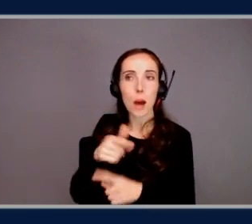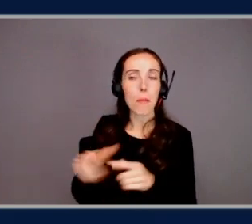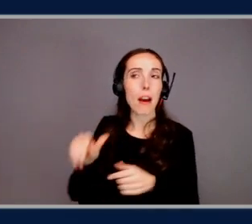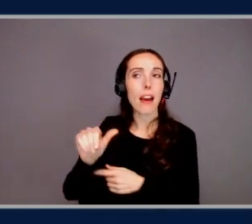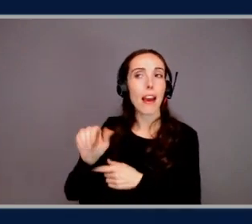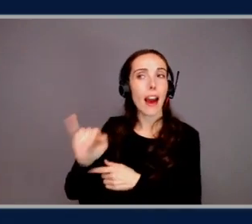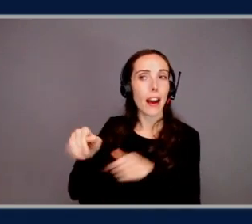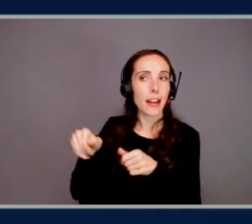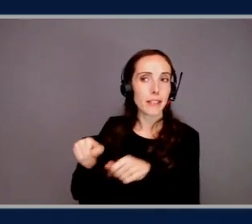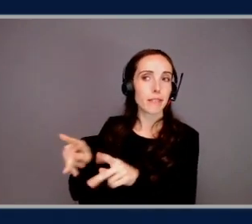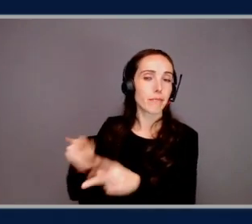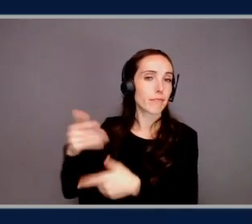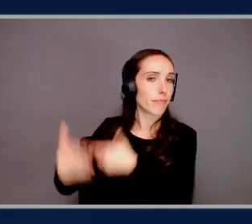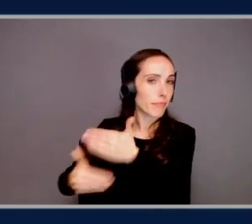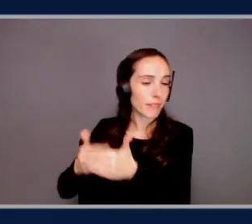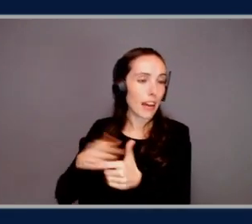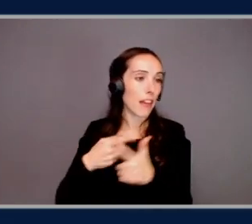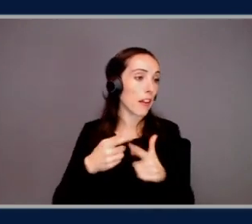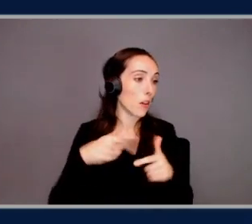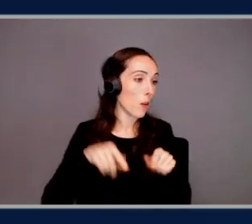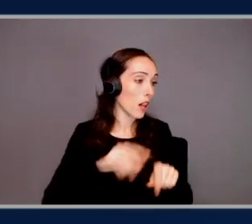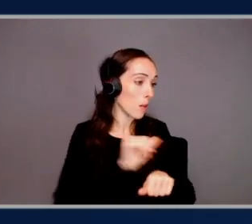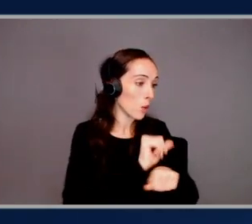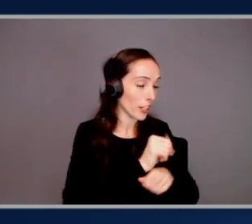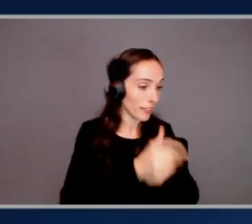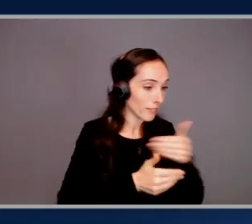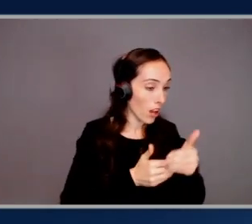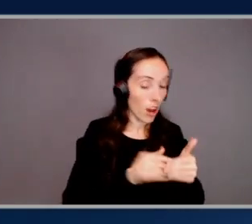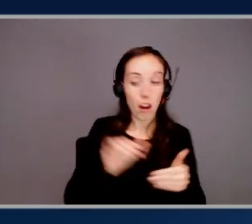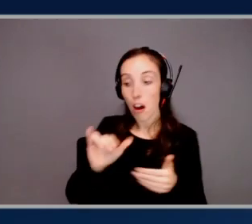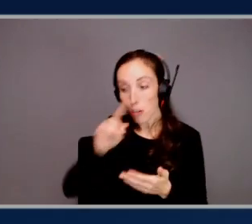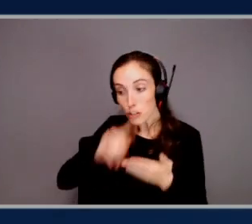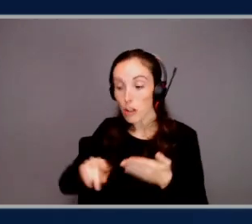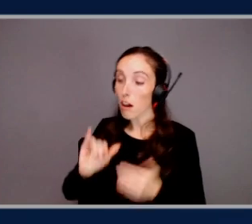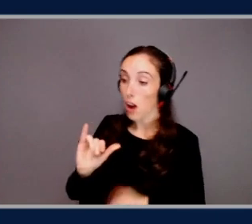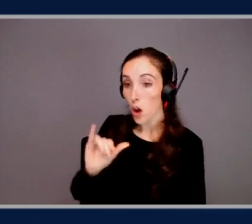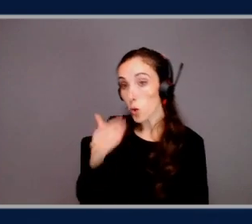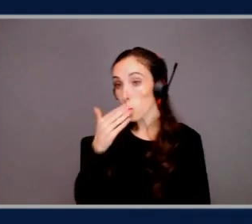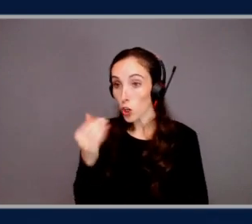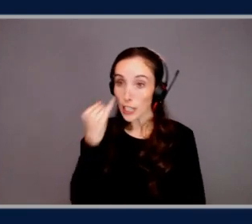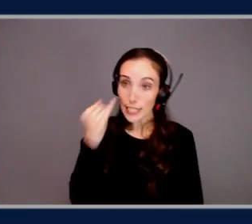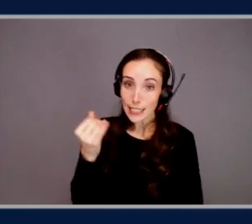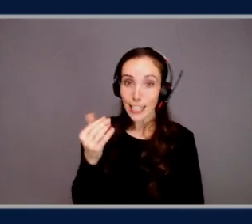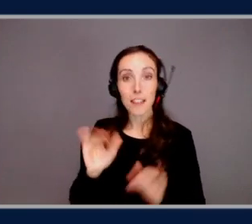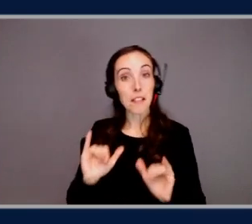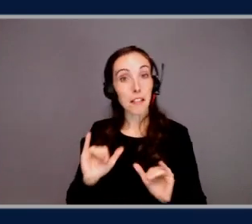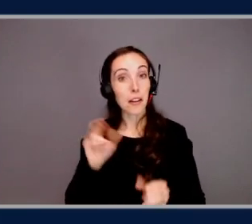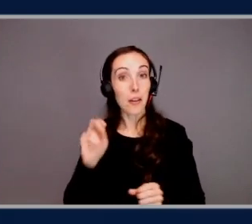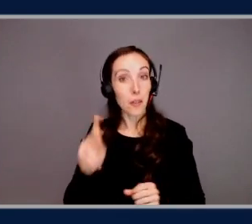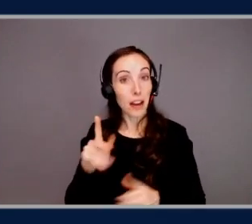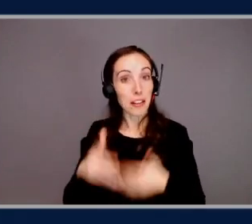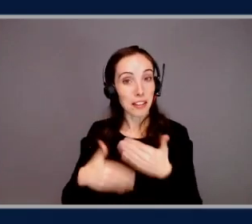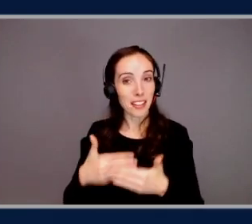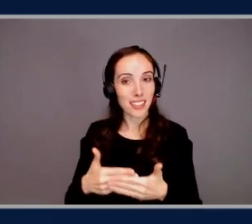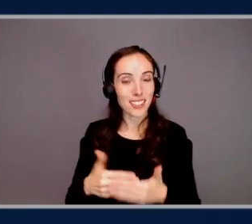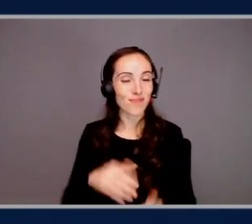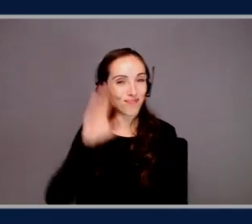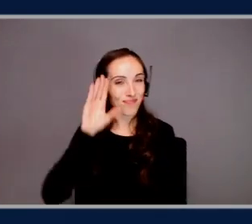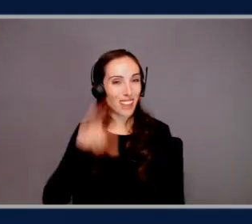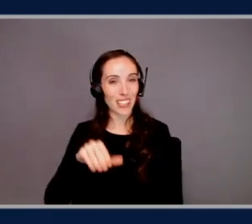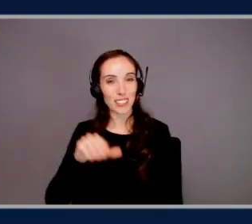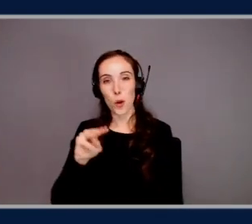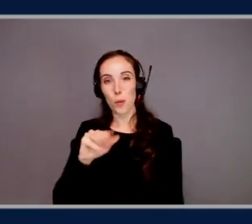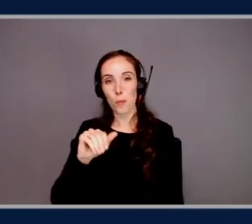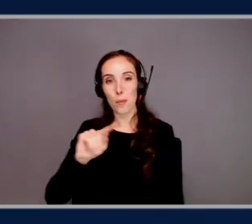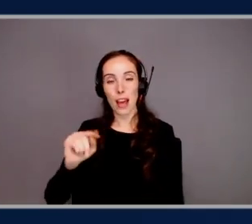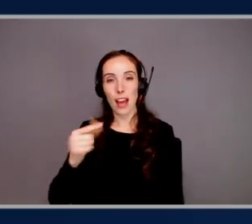on this other task, and I'll check back in and see, oh, wow, okay. Is it a good idea? Yeah, it's a good idea. I know Matt Garman during his keynote, he called